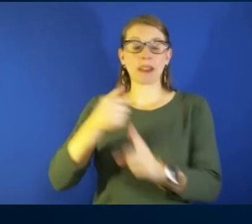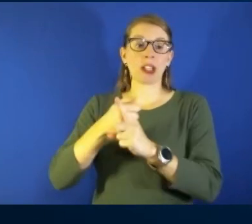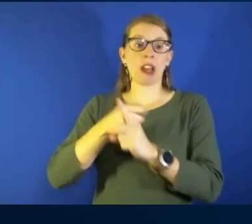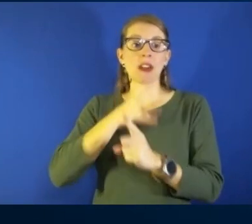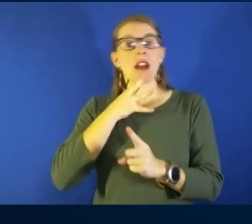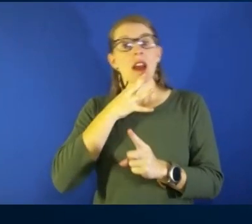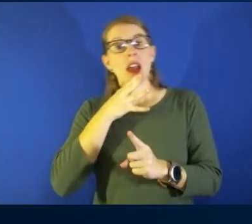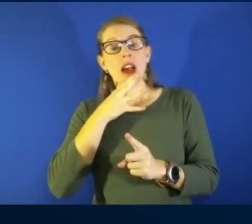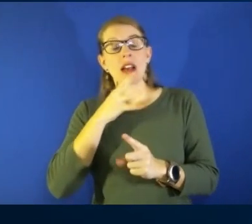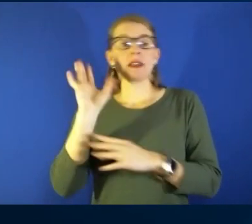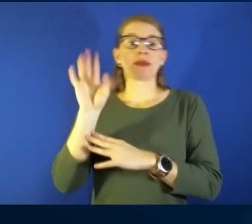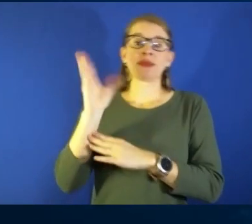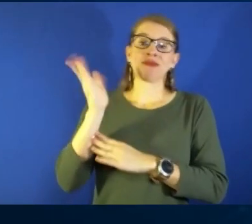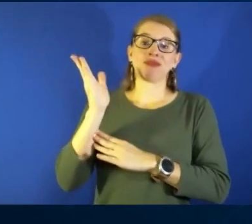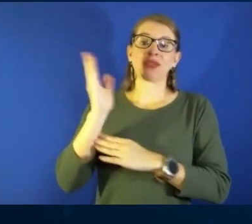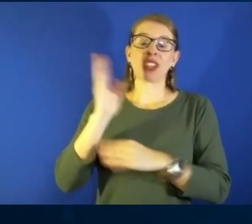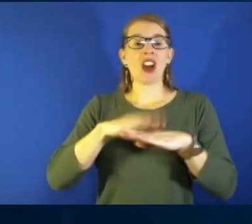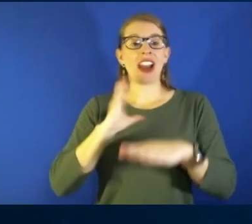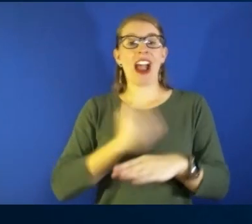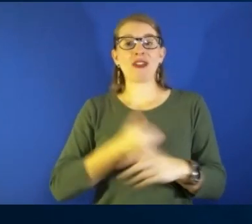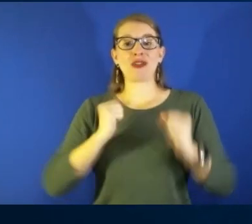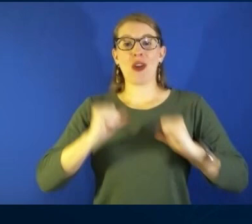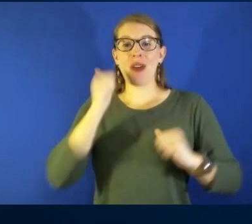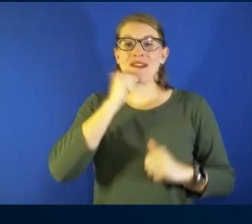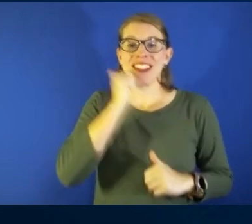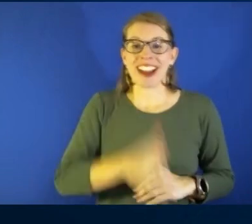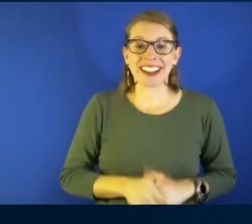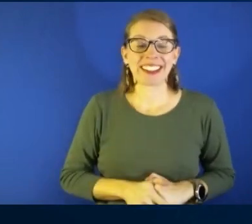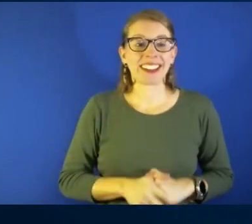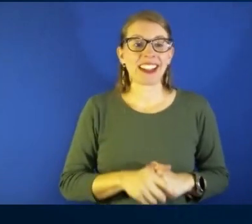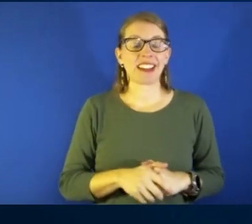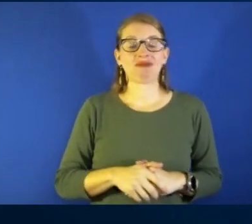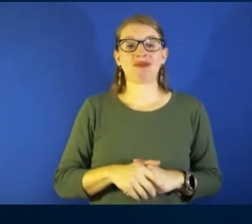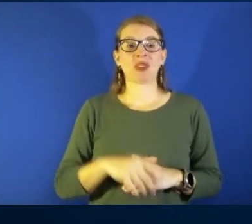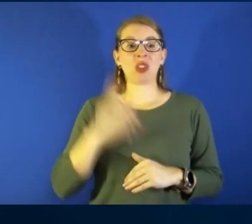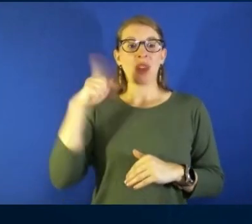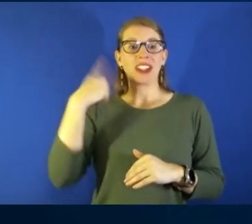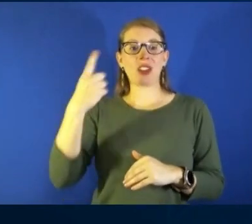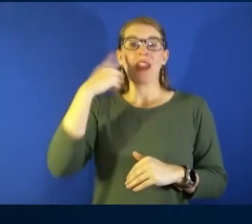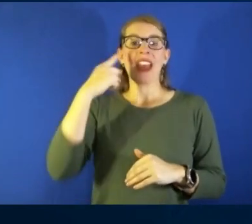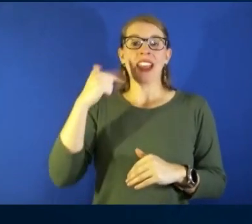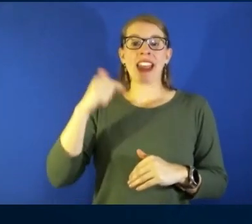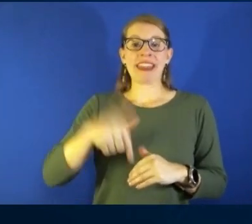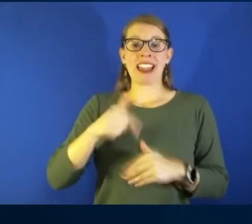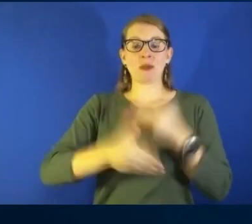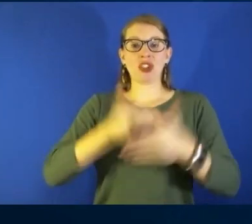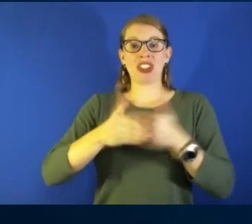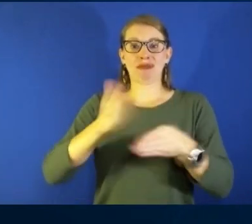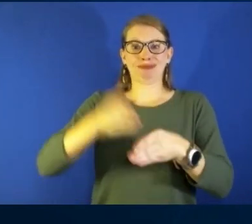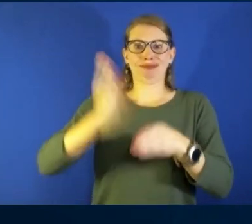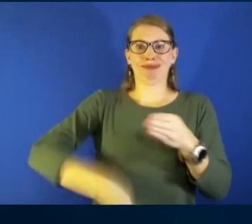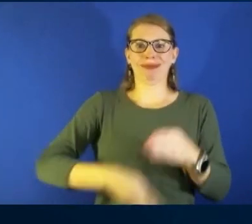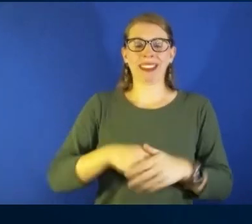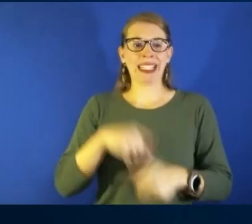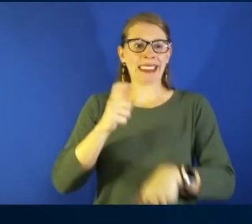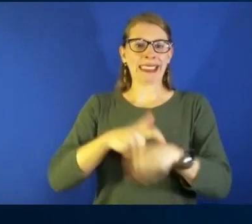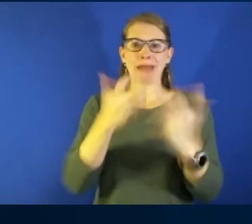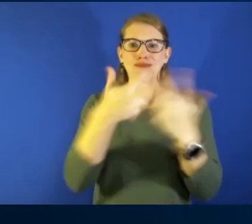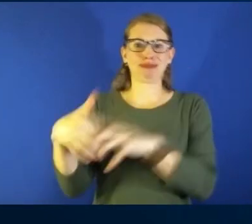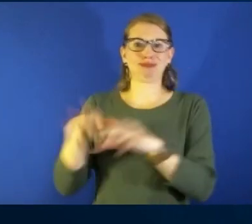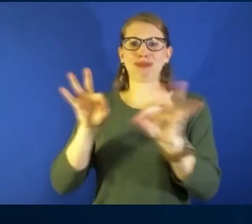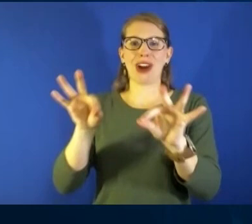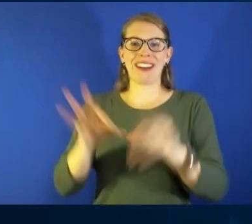every day. So it's crazy to think that this procedure has wrapped up and you guys couldn't have timed that out any more